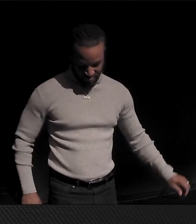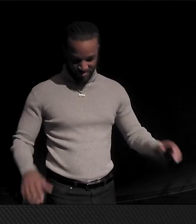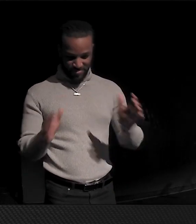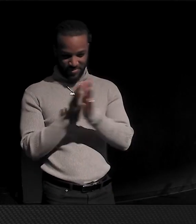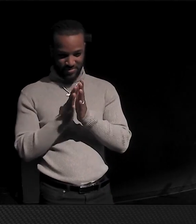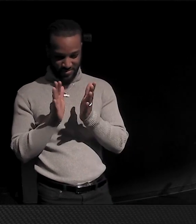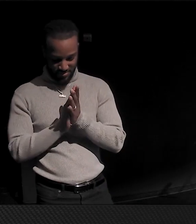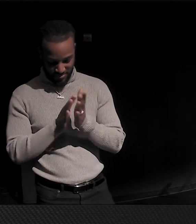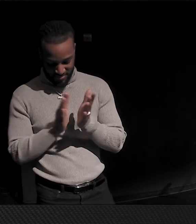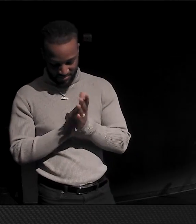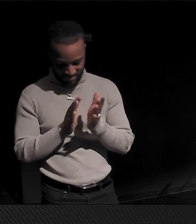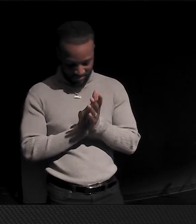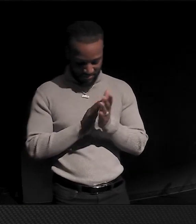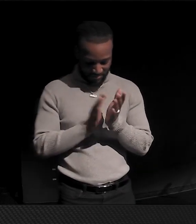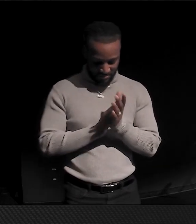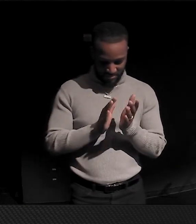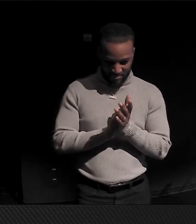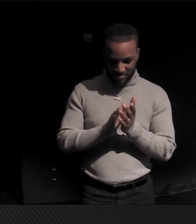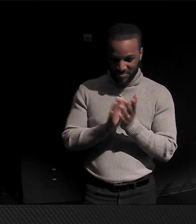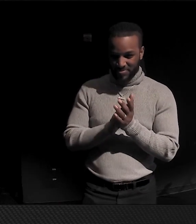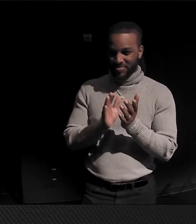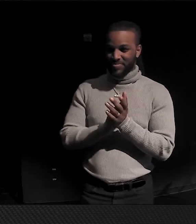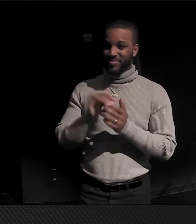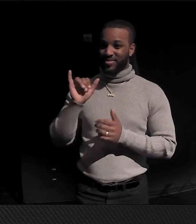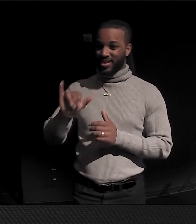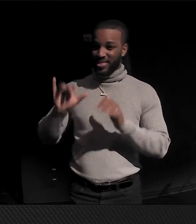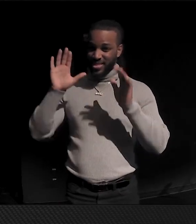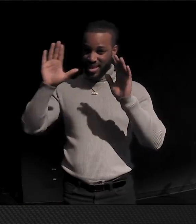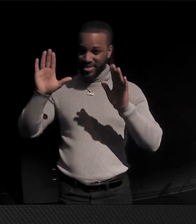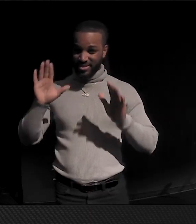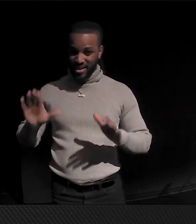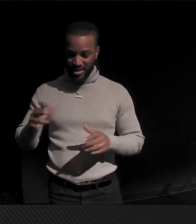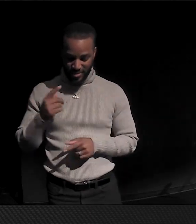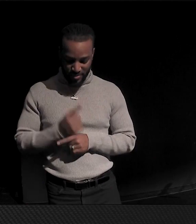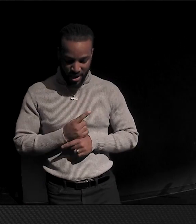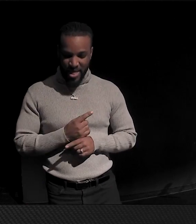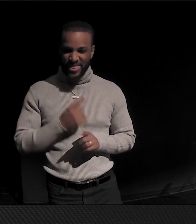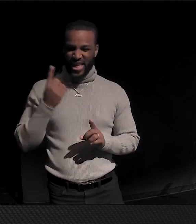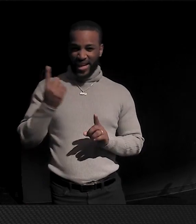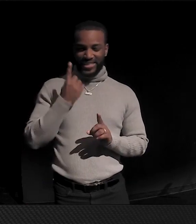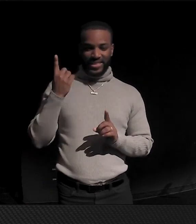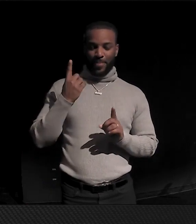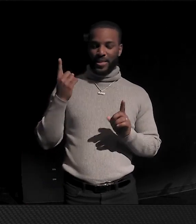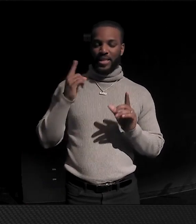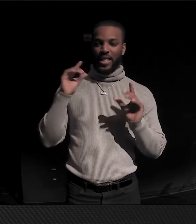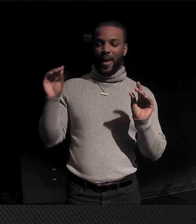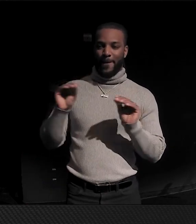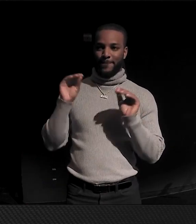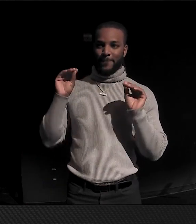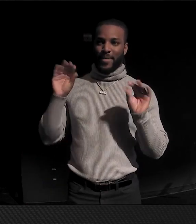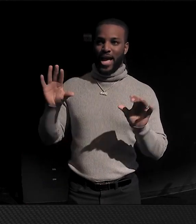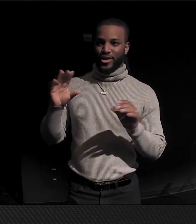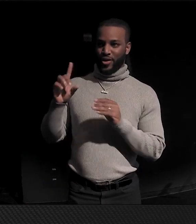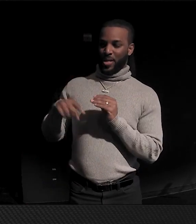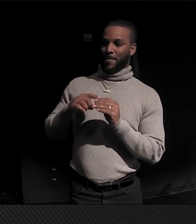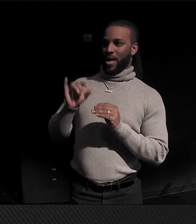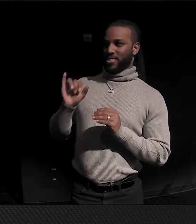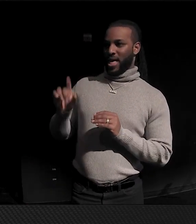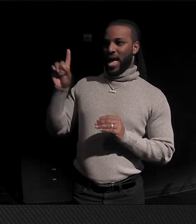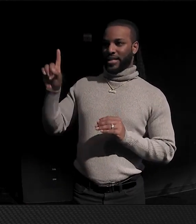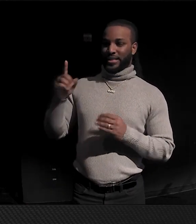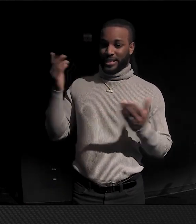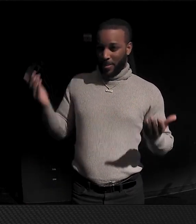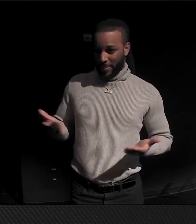Yes. That's awesome. It is awesome. There is something magical about Baptism Sundays, to be in